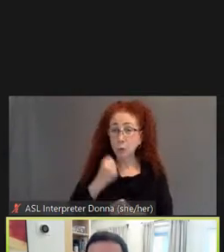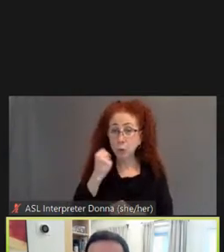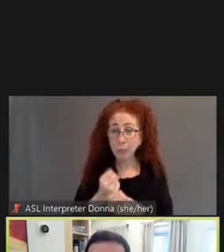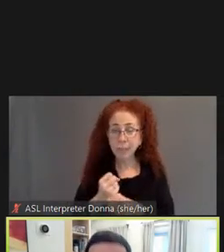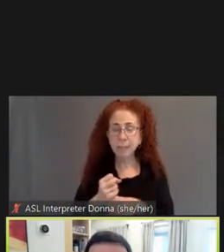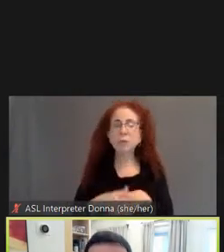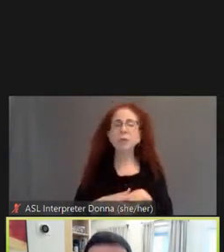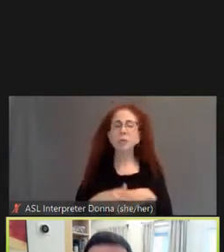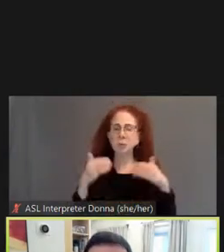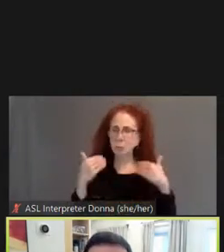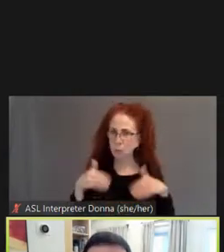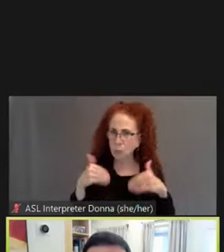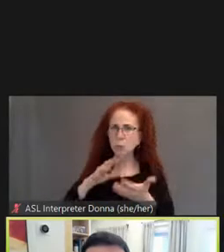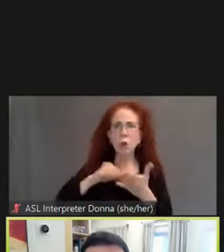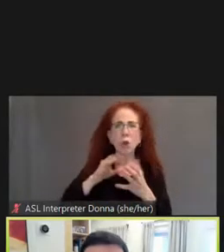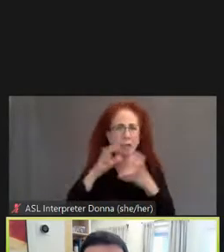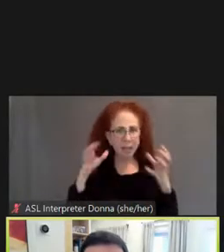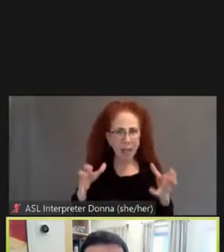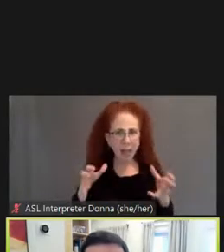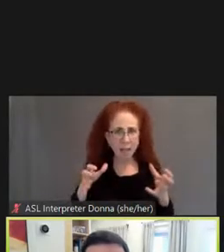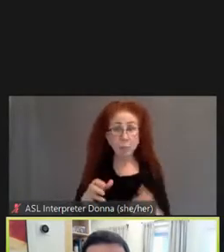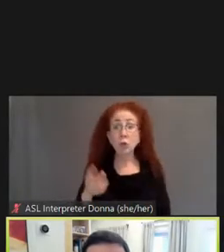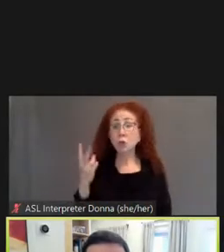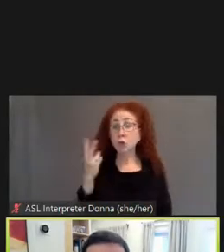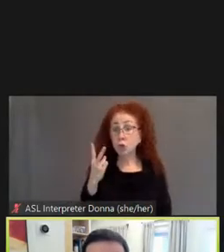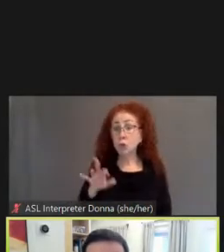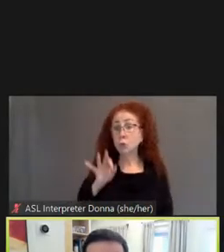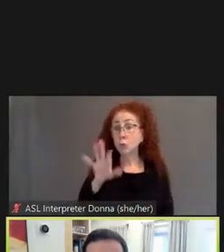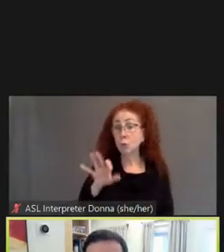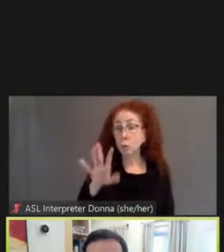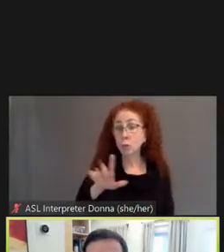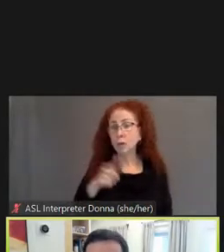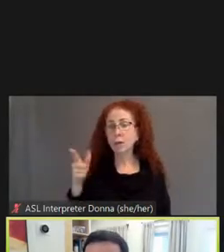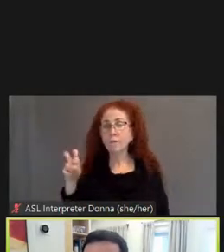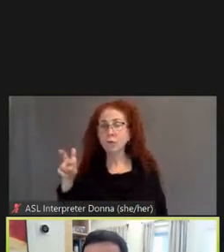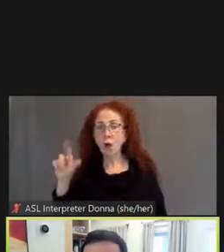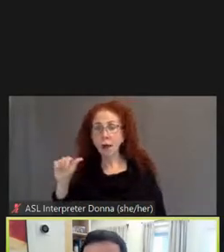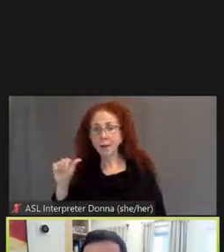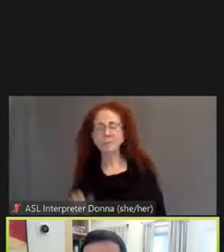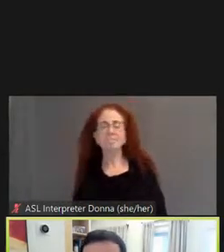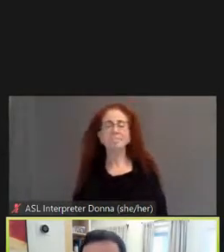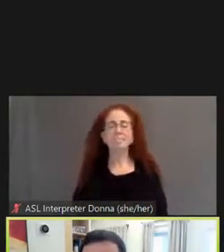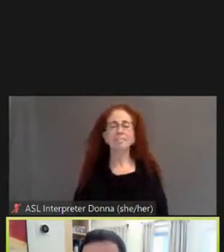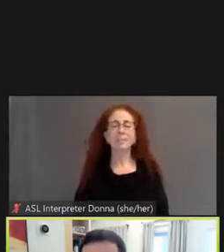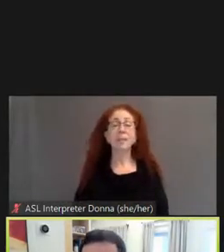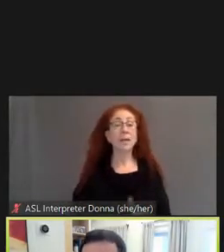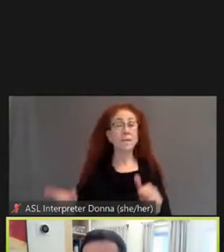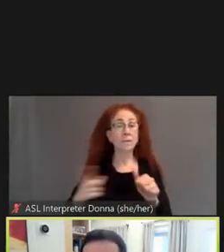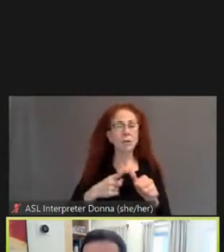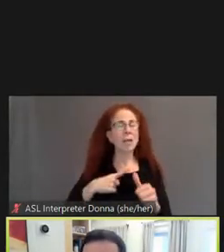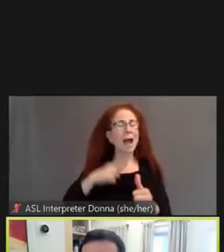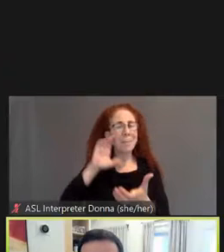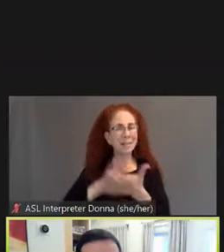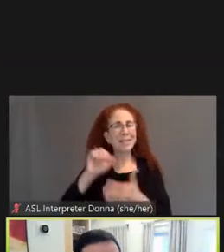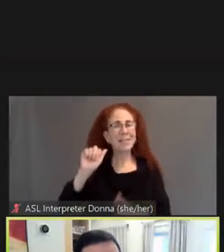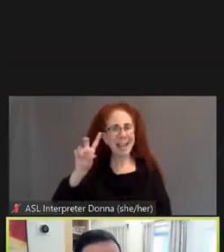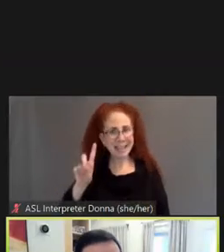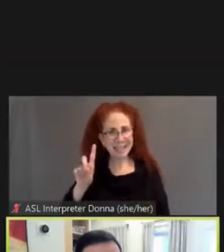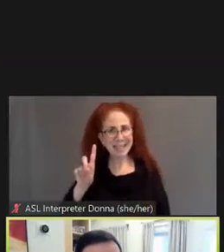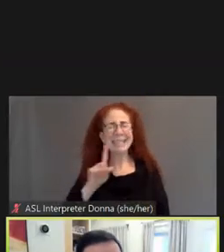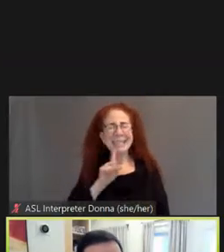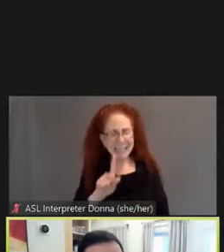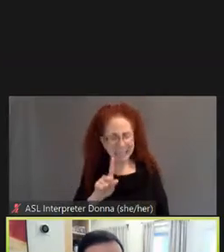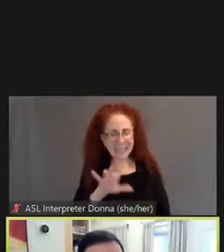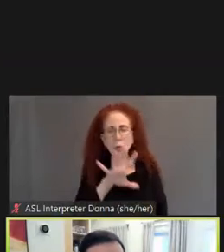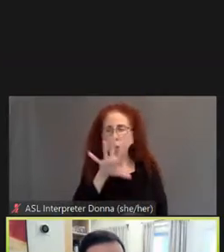going to highlight 2 things and then pass it over to Veronica. But the first is I really do believe that audio description is